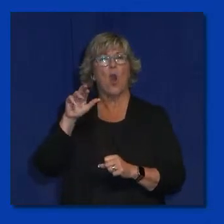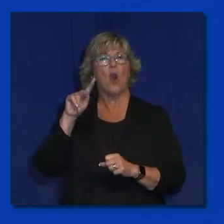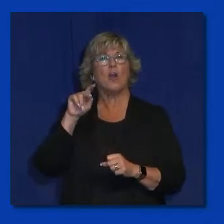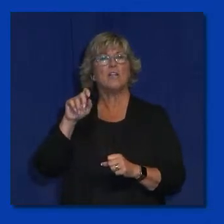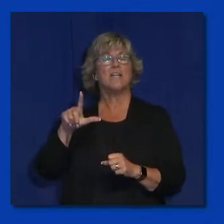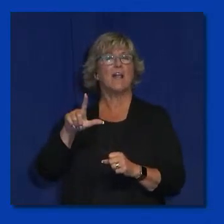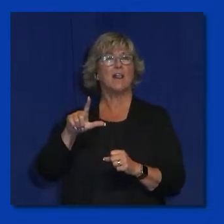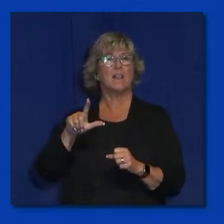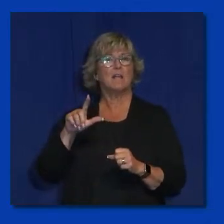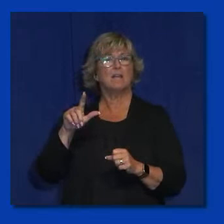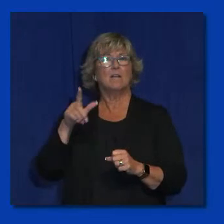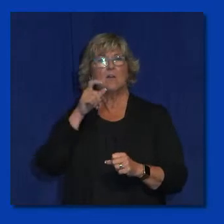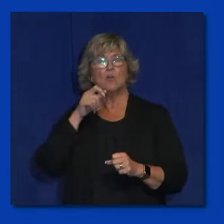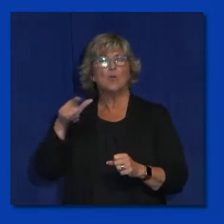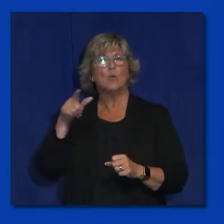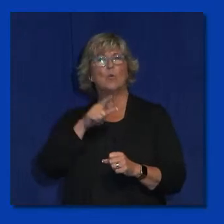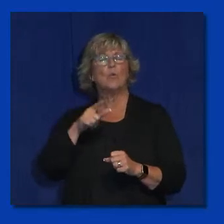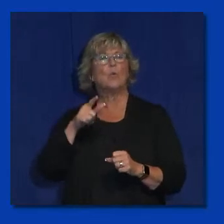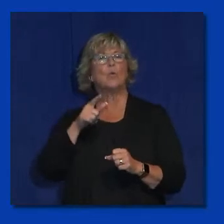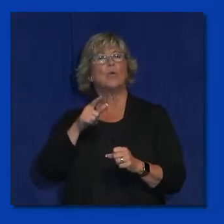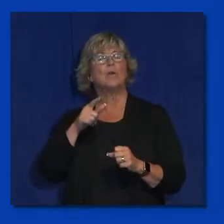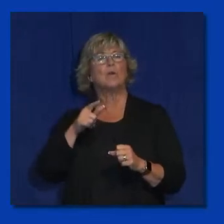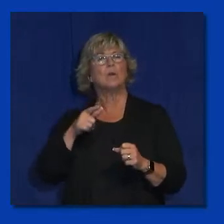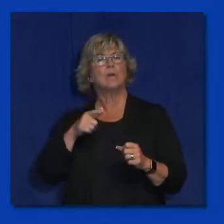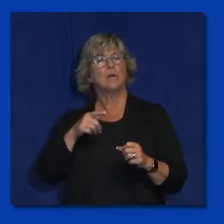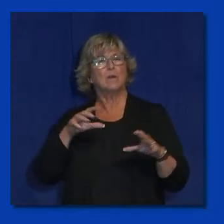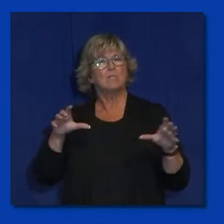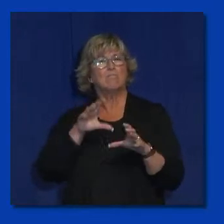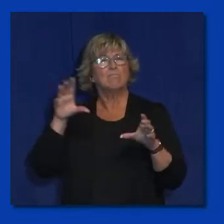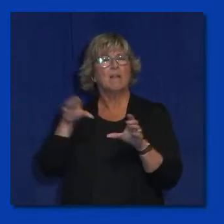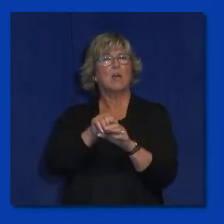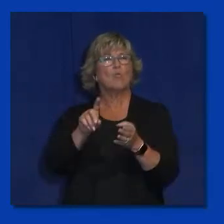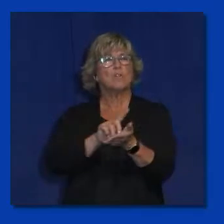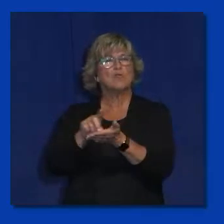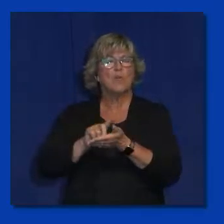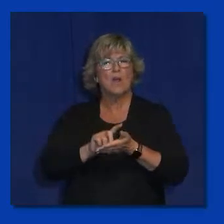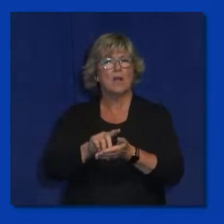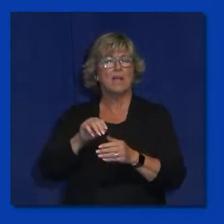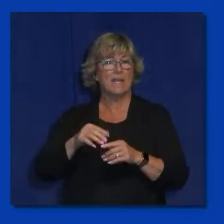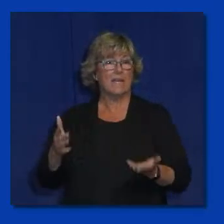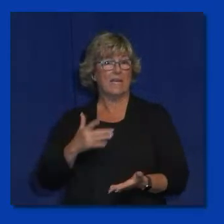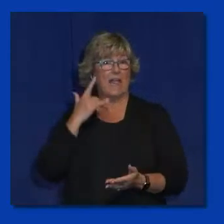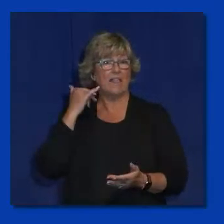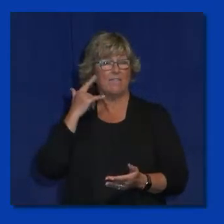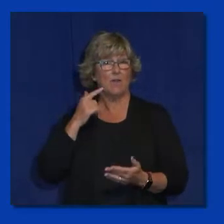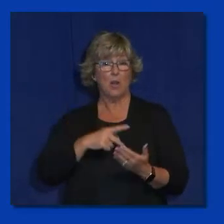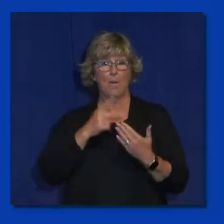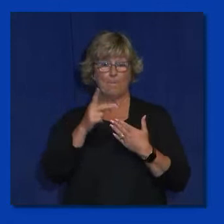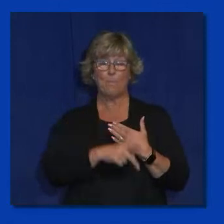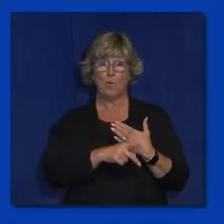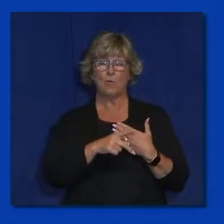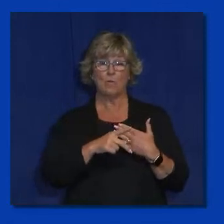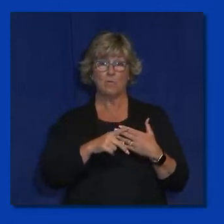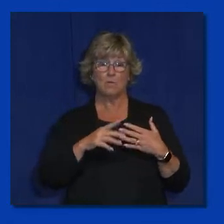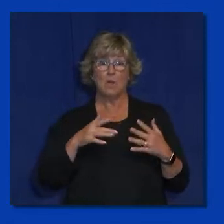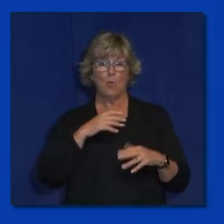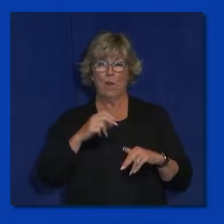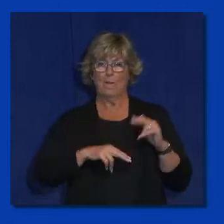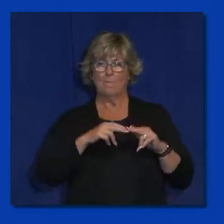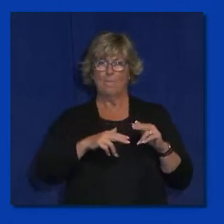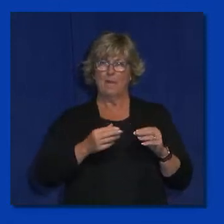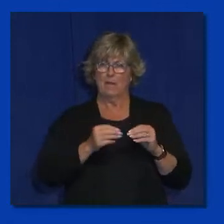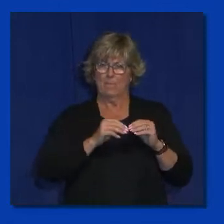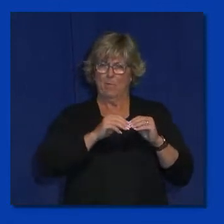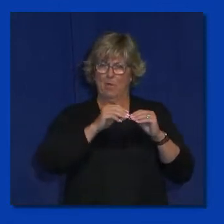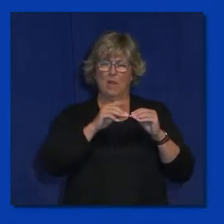on the national border, or rather on the U.S. border in the state of California. We have a program that's been working. The interdiction has been working. We want to build on that,